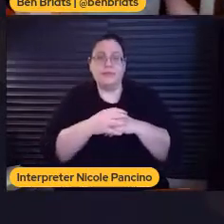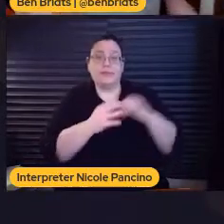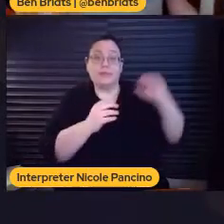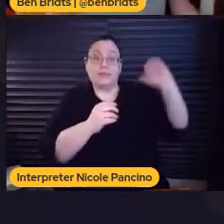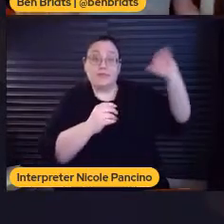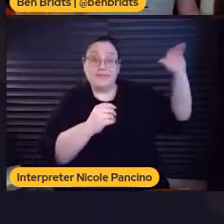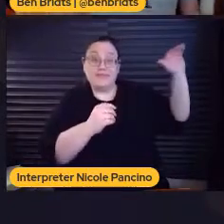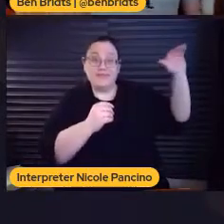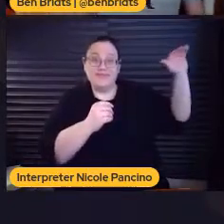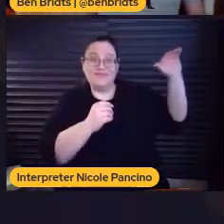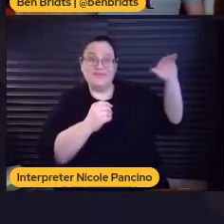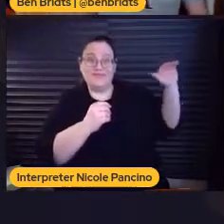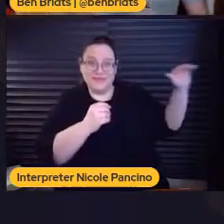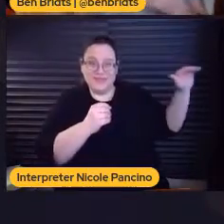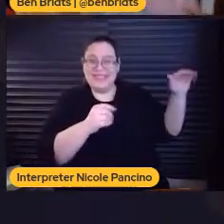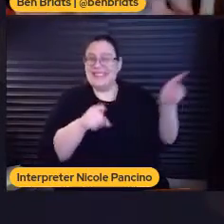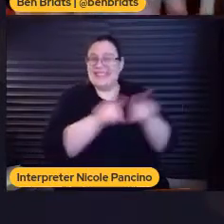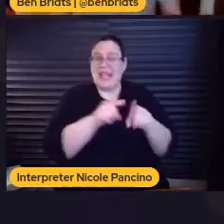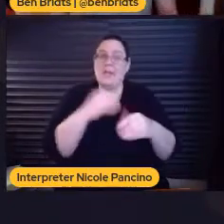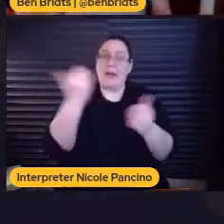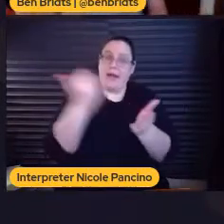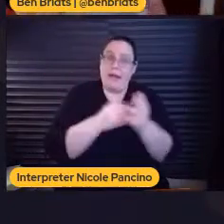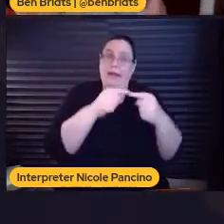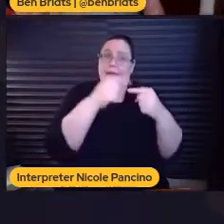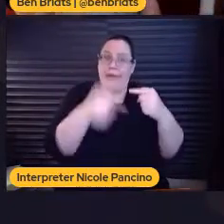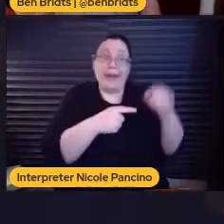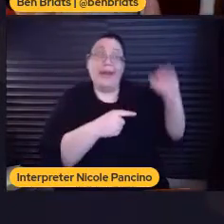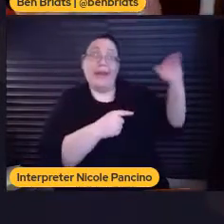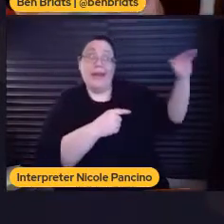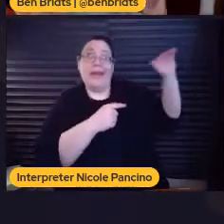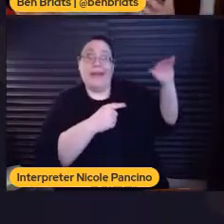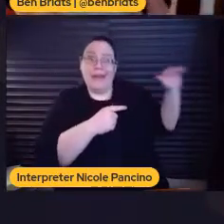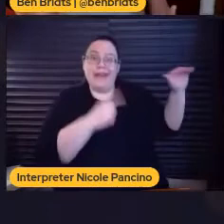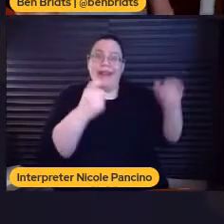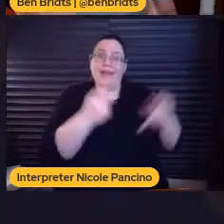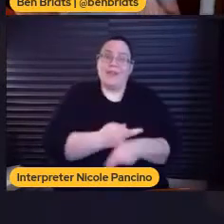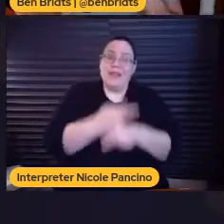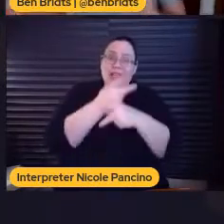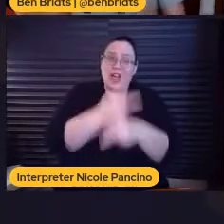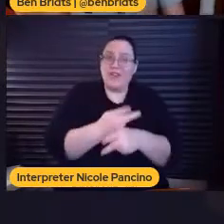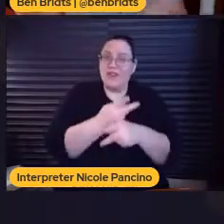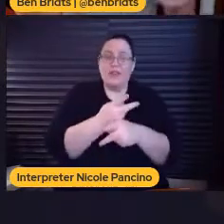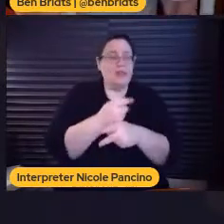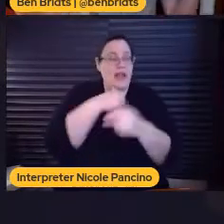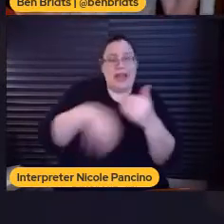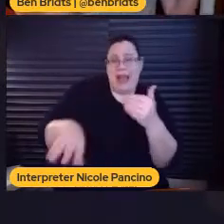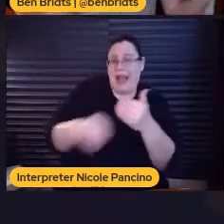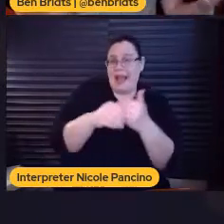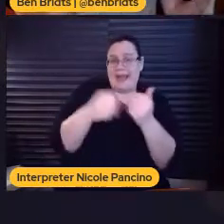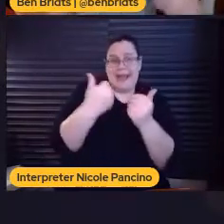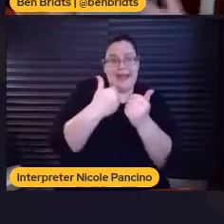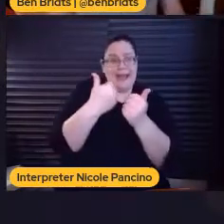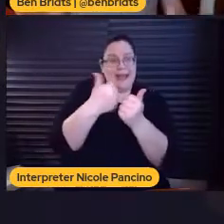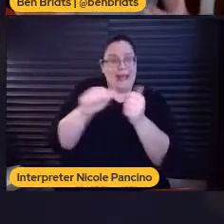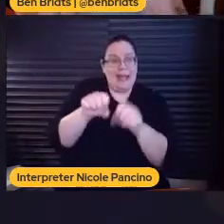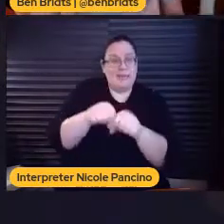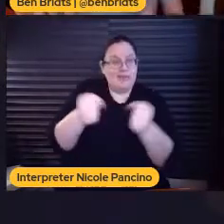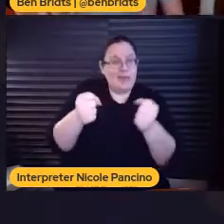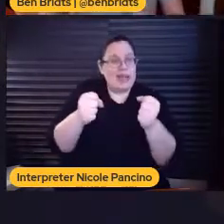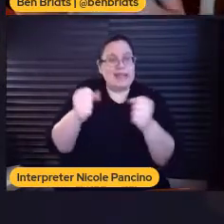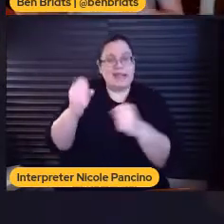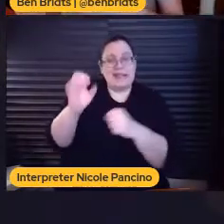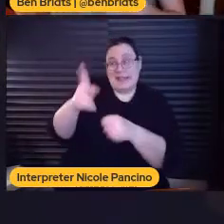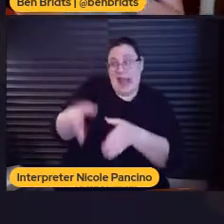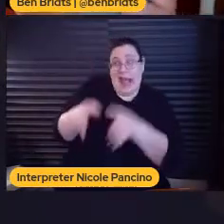So we follow that same cycle again. And now we also have to be careful about not introducing any breaks in stacks that might already